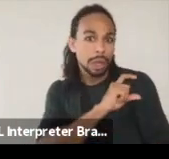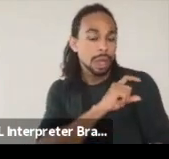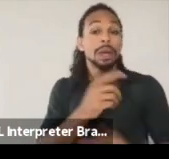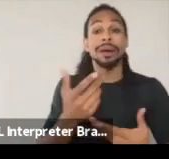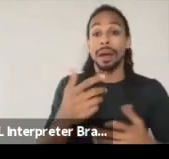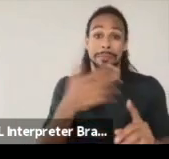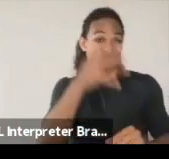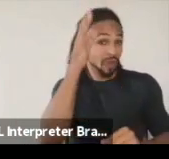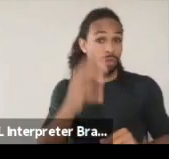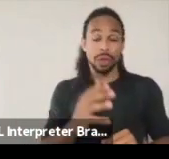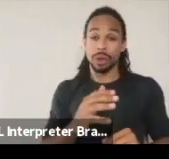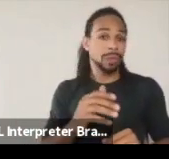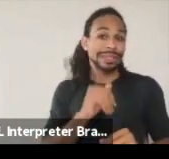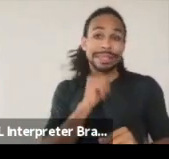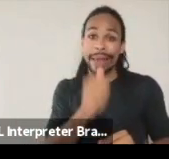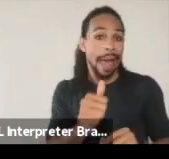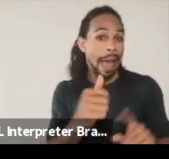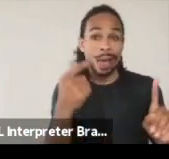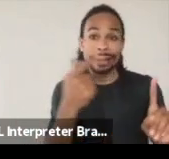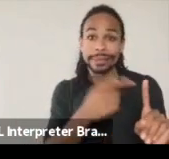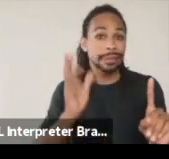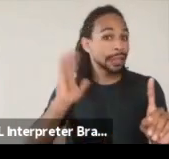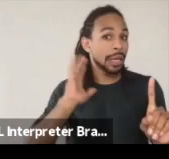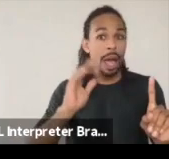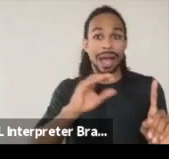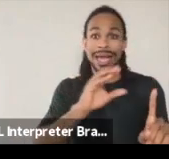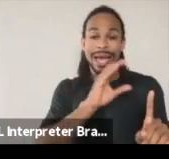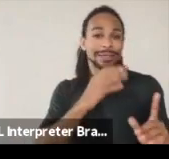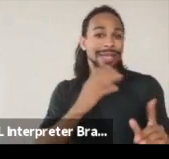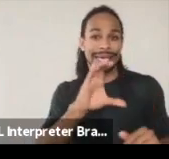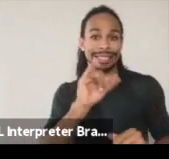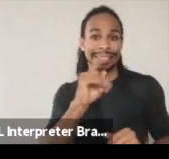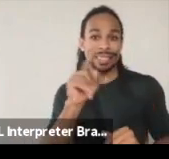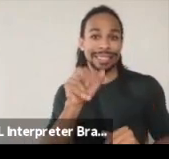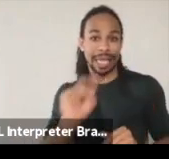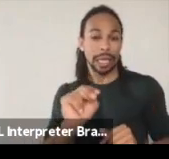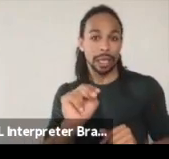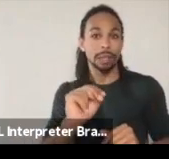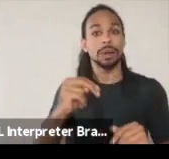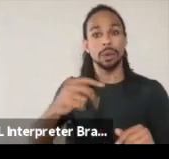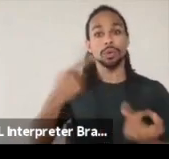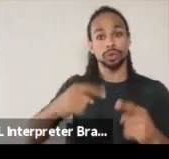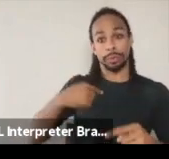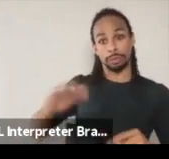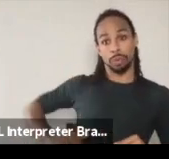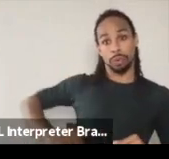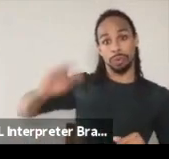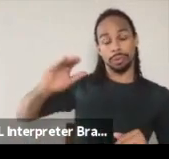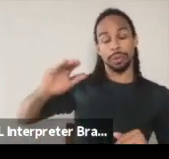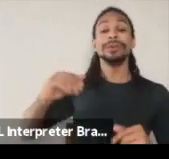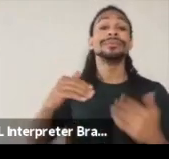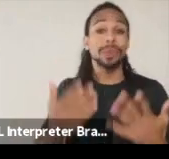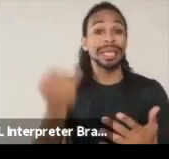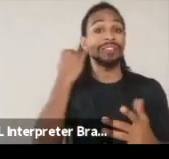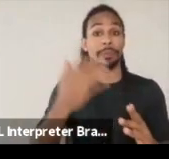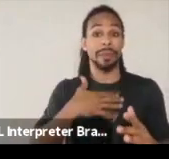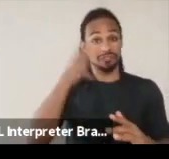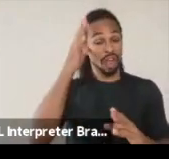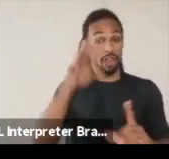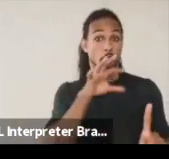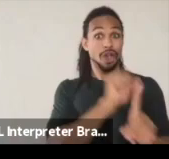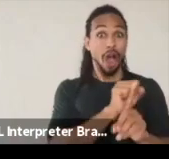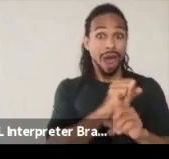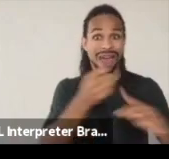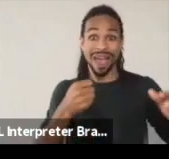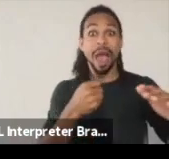his deportation if he had been caught and punished by the carceral system. And